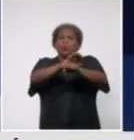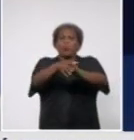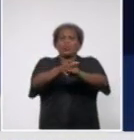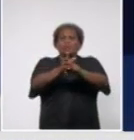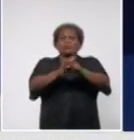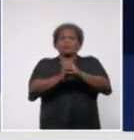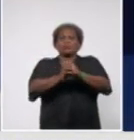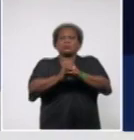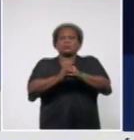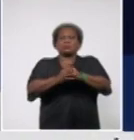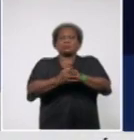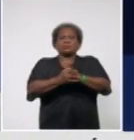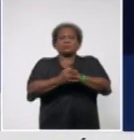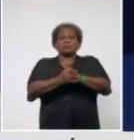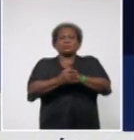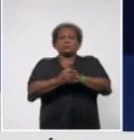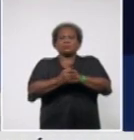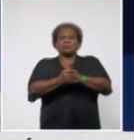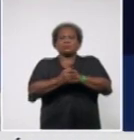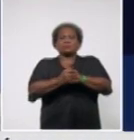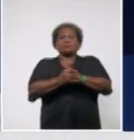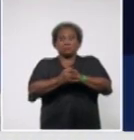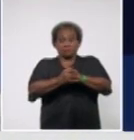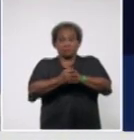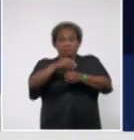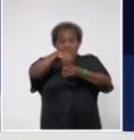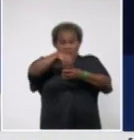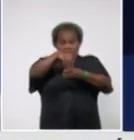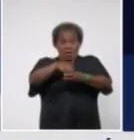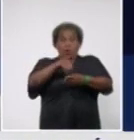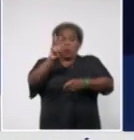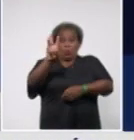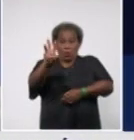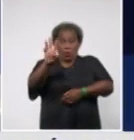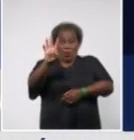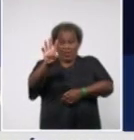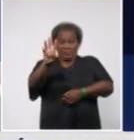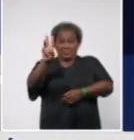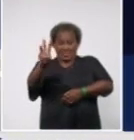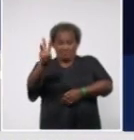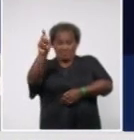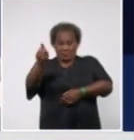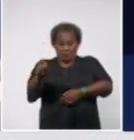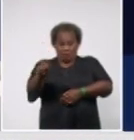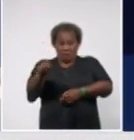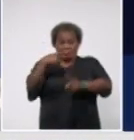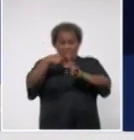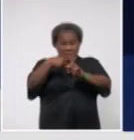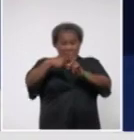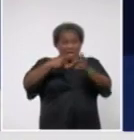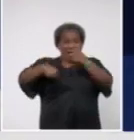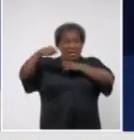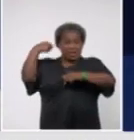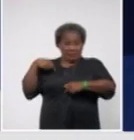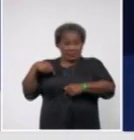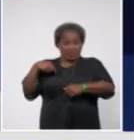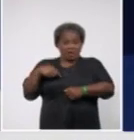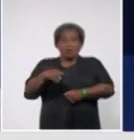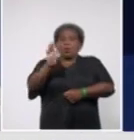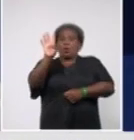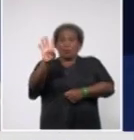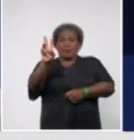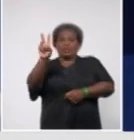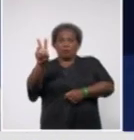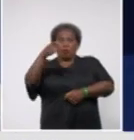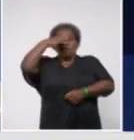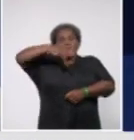552 from Cienfuegos, which continues to screen residents for the virus, and so on and so forth from all of the